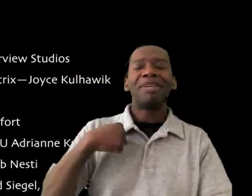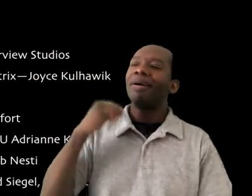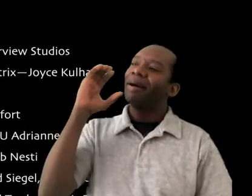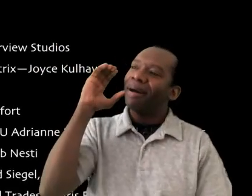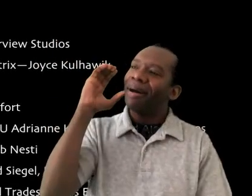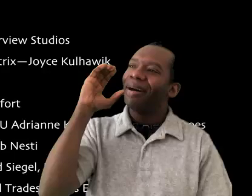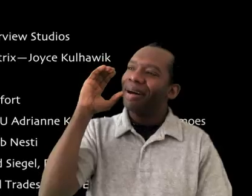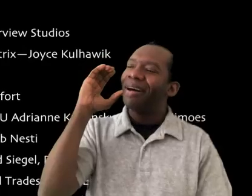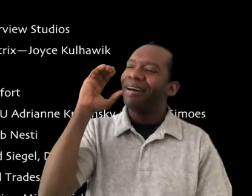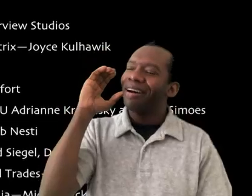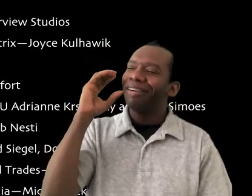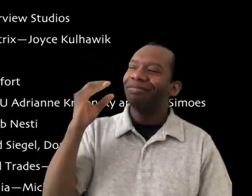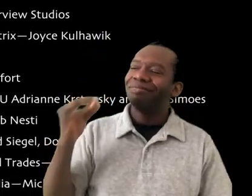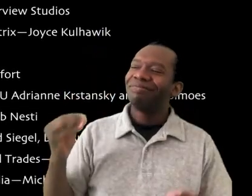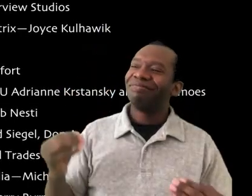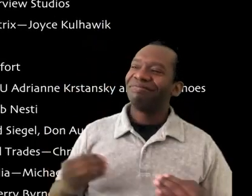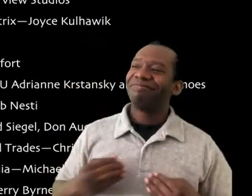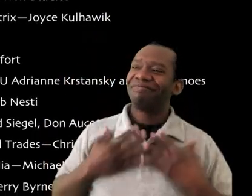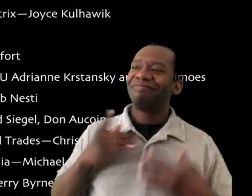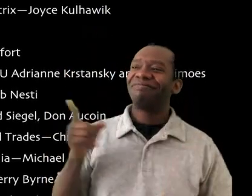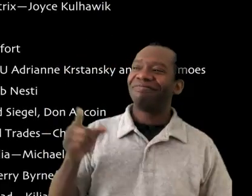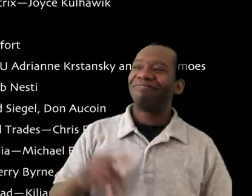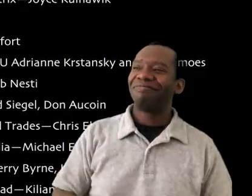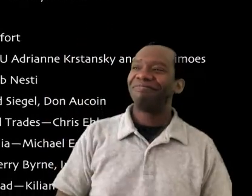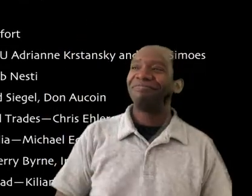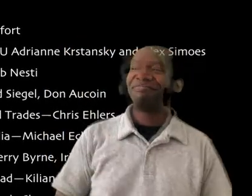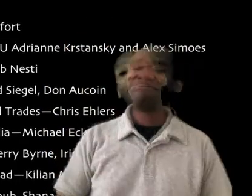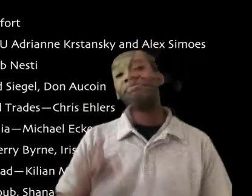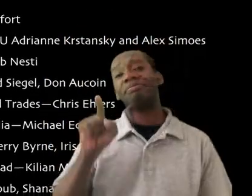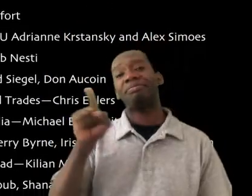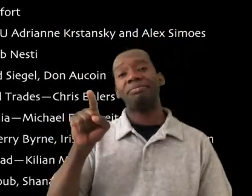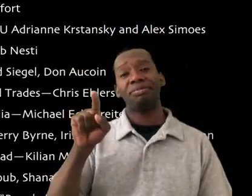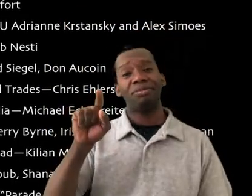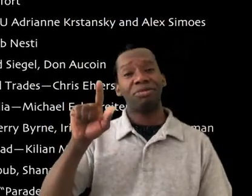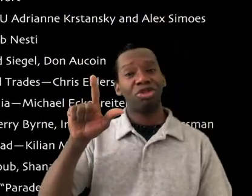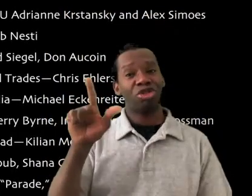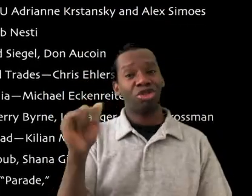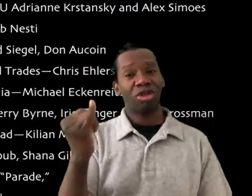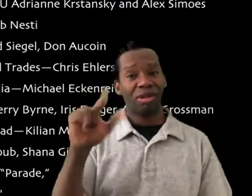not only in the community of Boston, the other communities you touched,